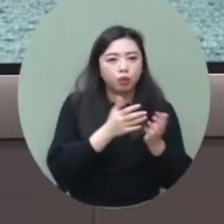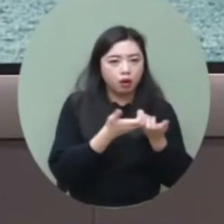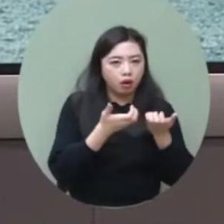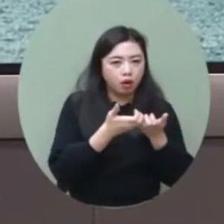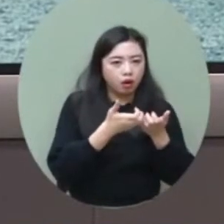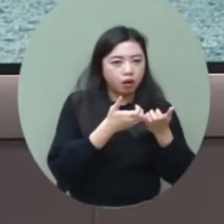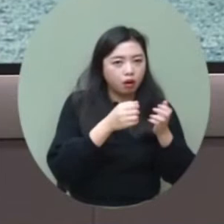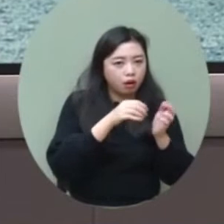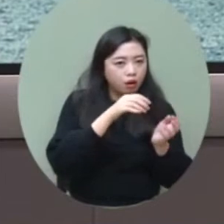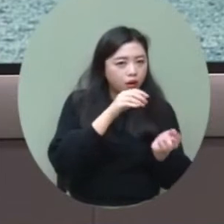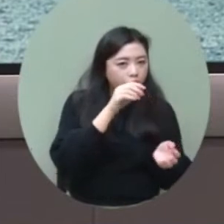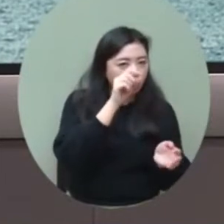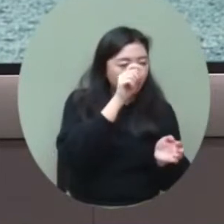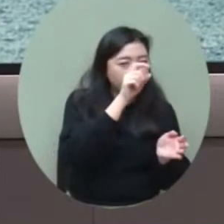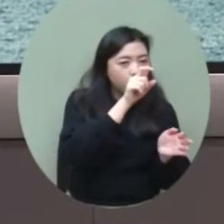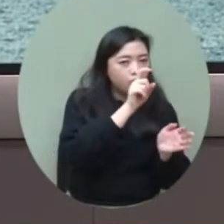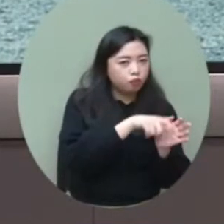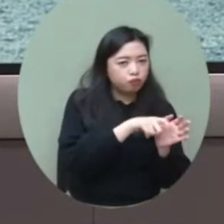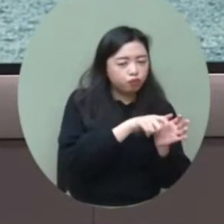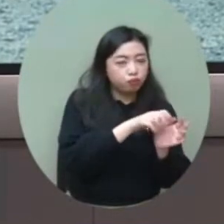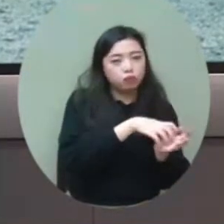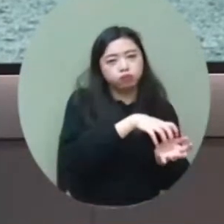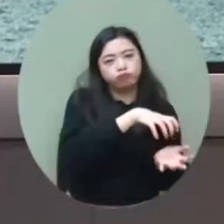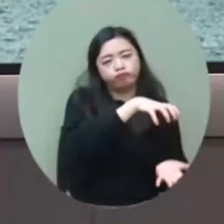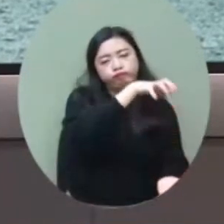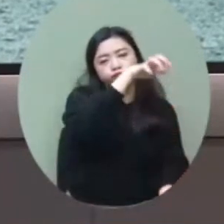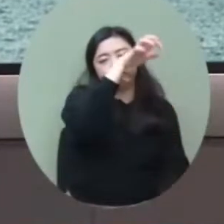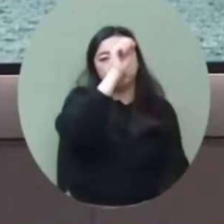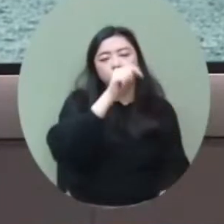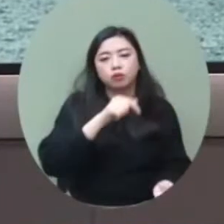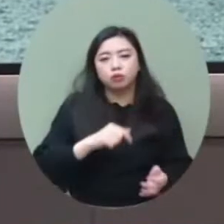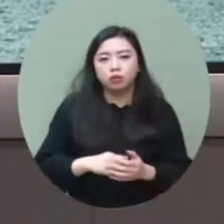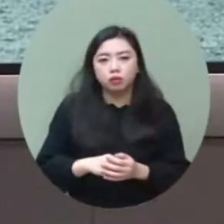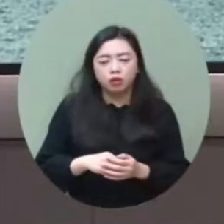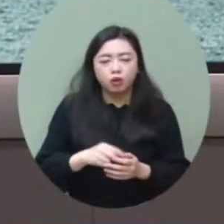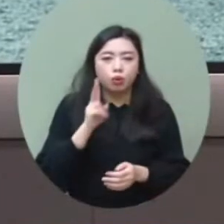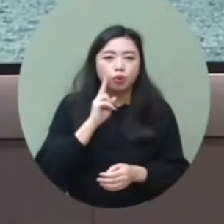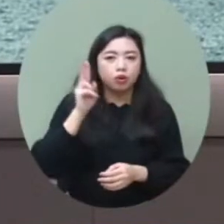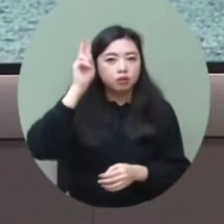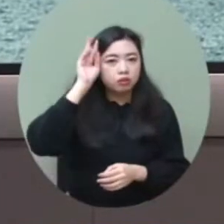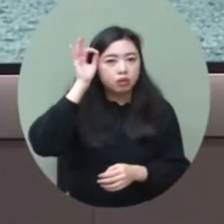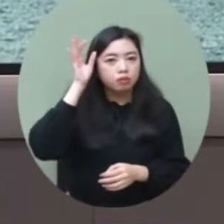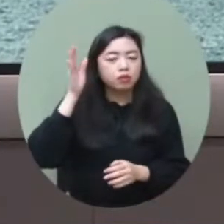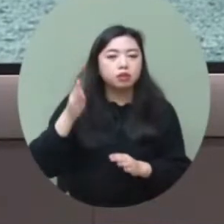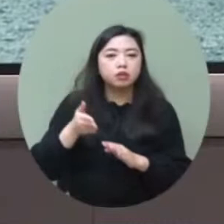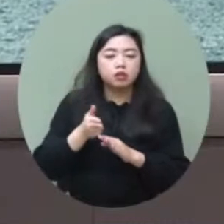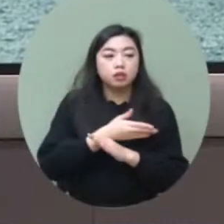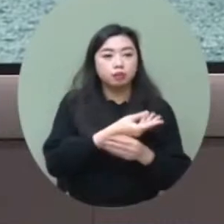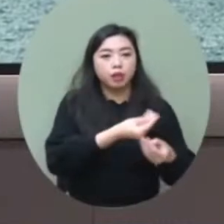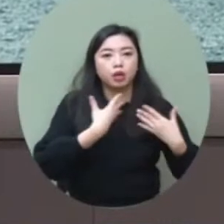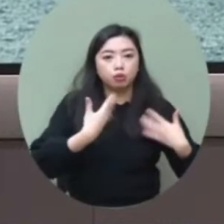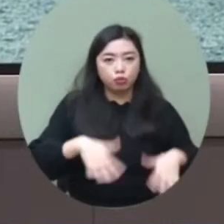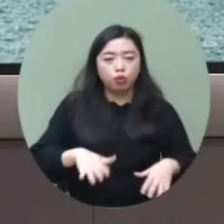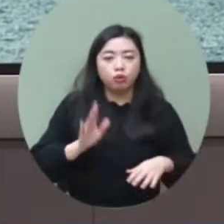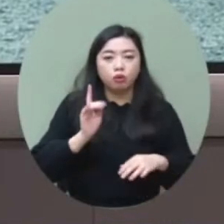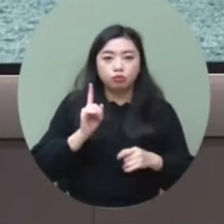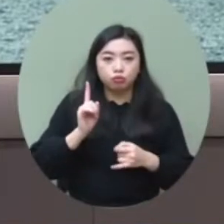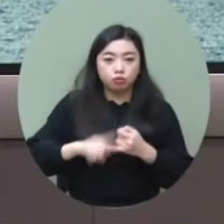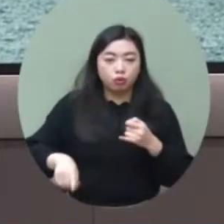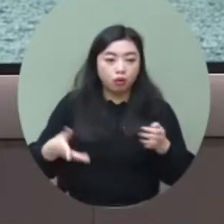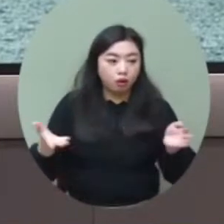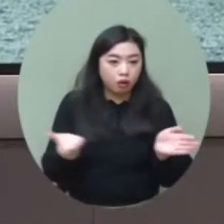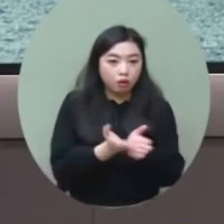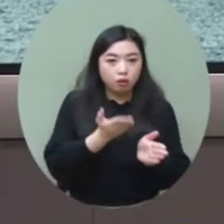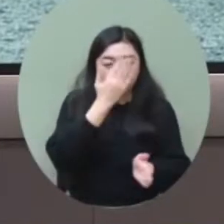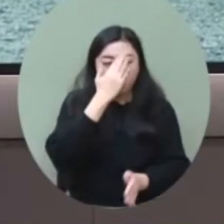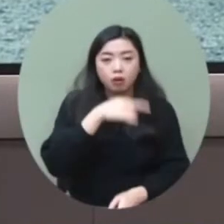been confirmed, but they have been reported to us several days ago. So we think that in order